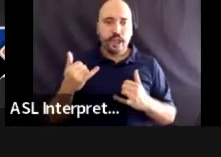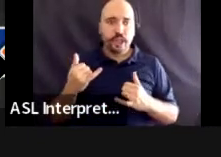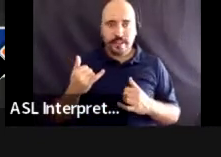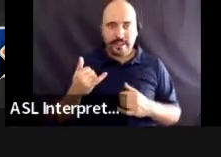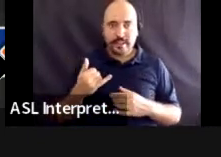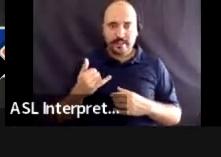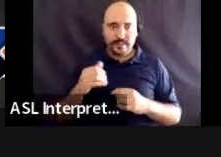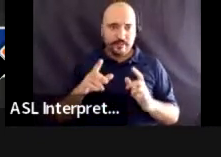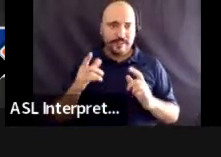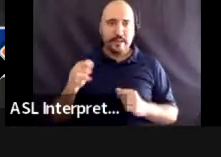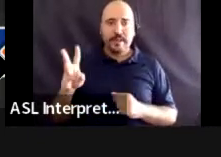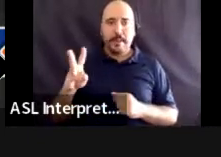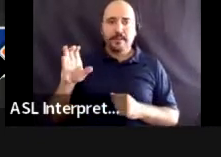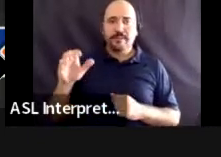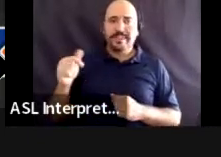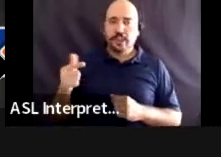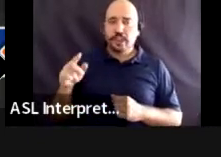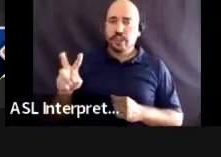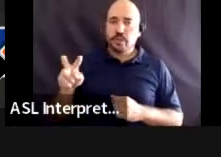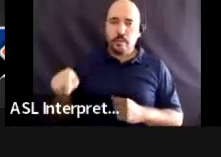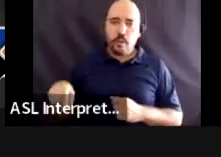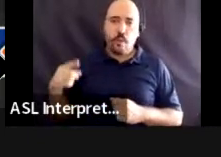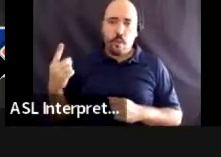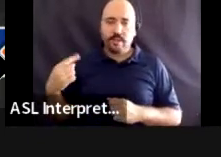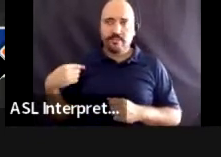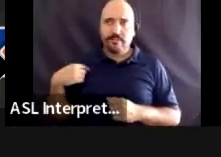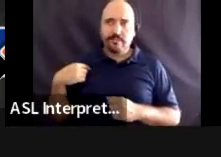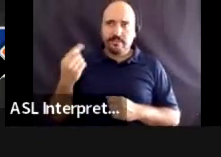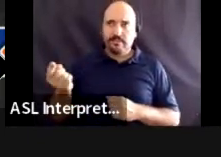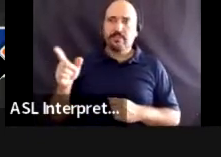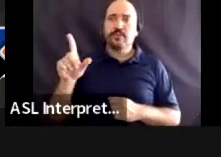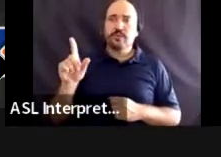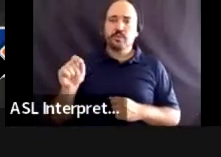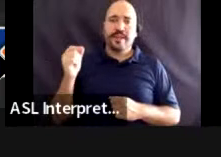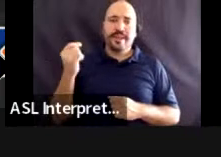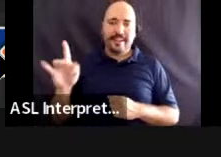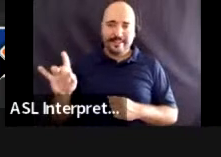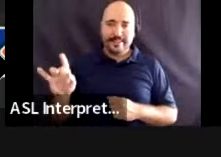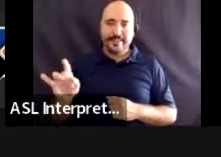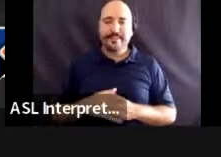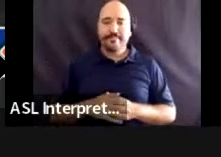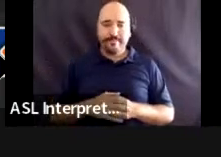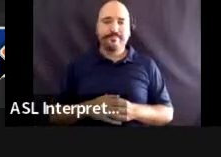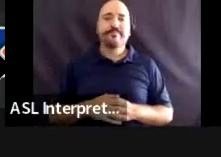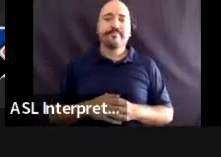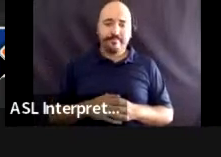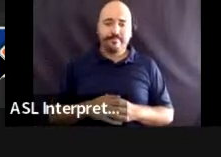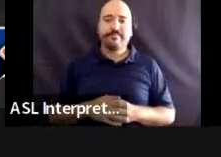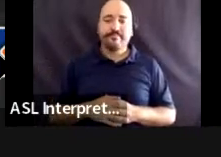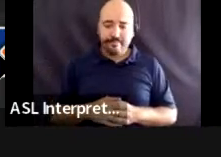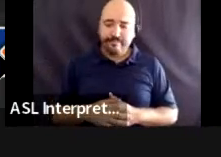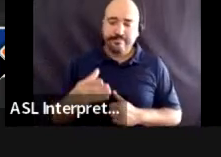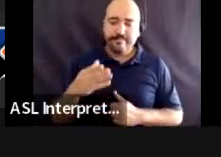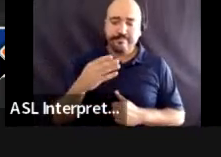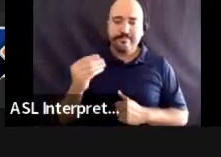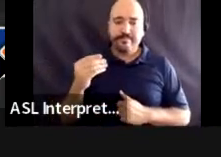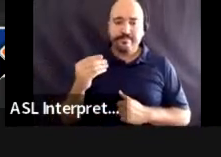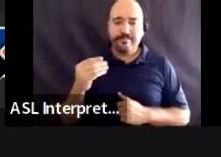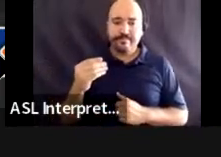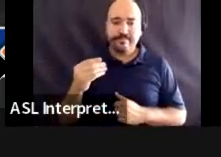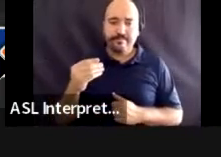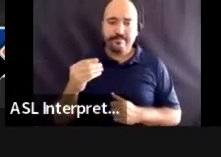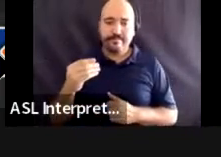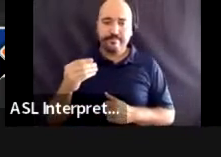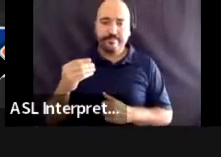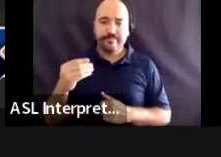is WCAG 2.1, which has been around since 2018. And